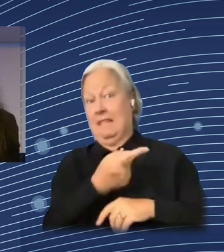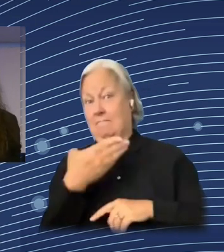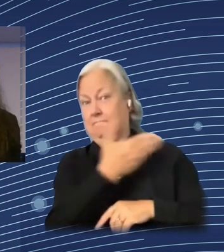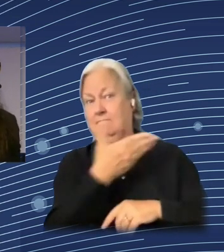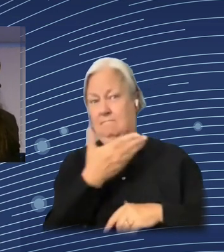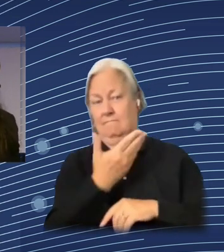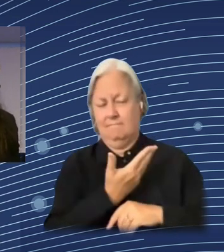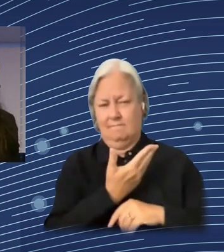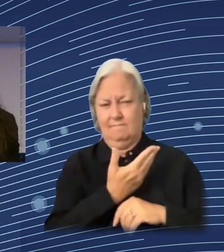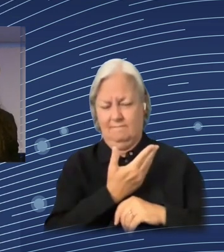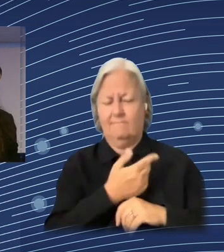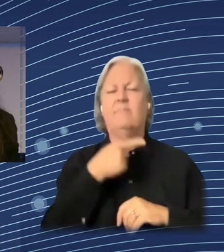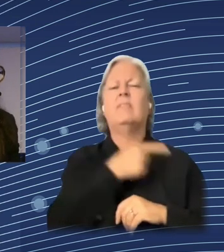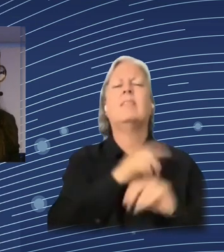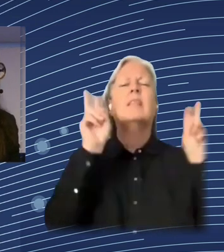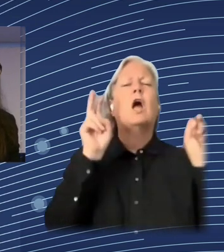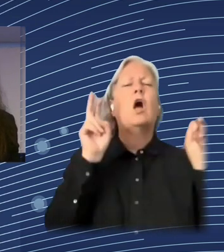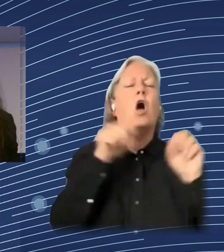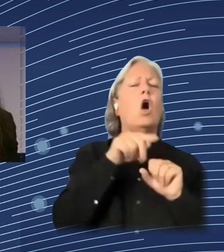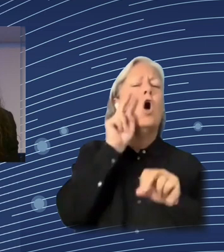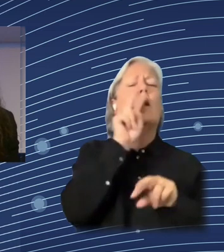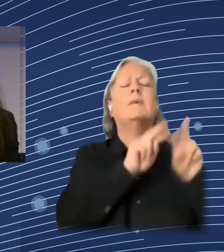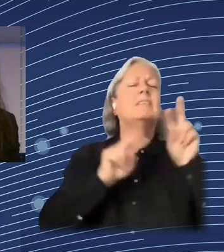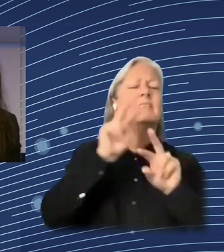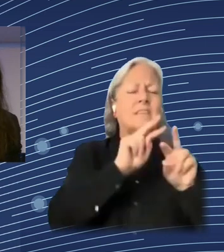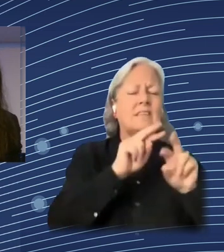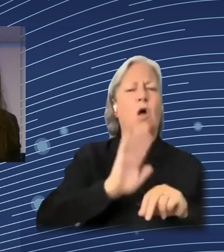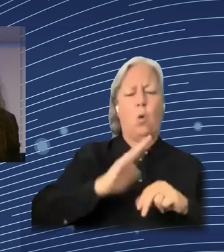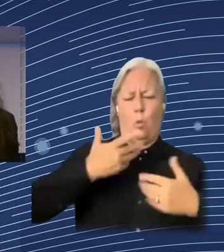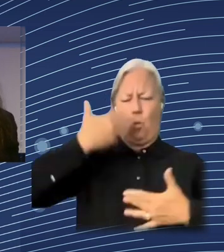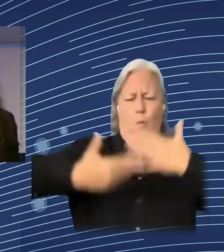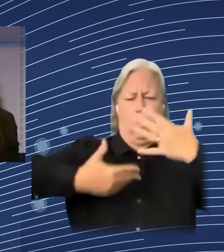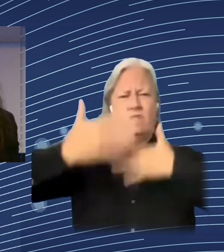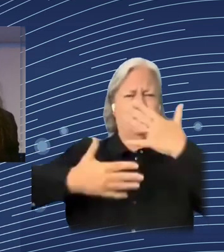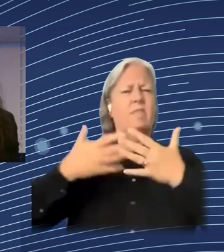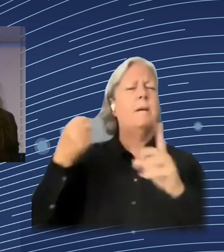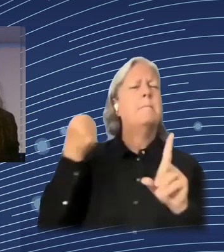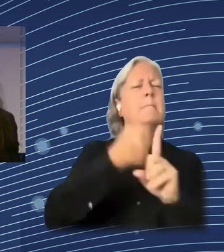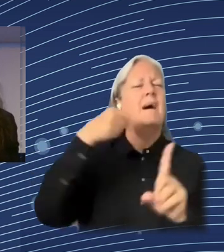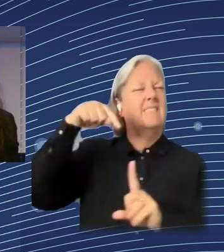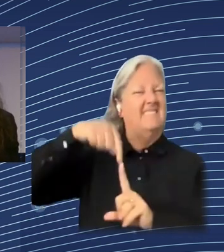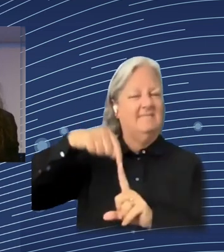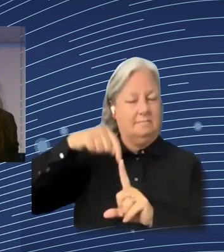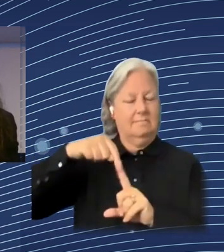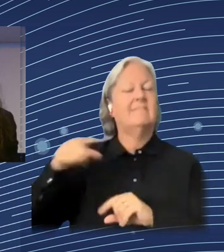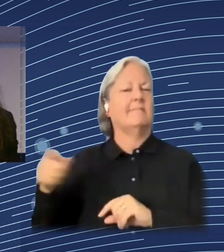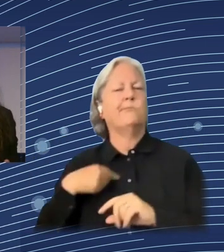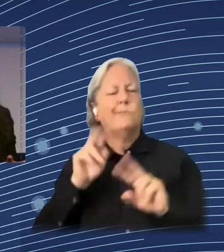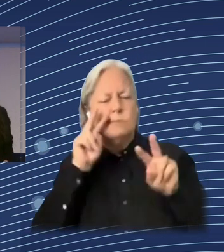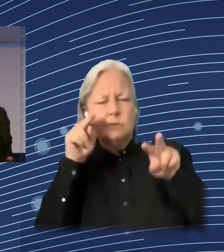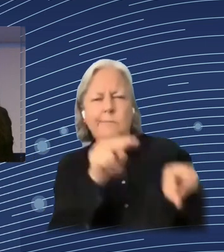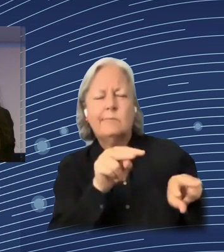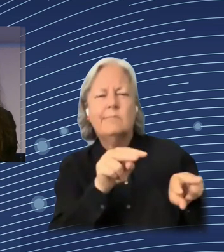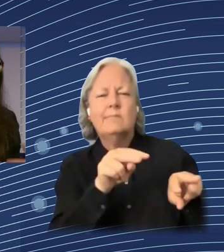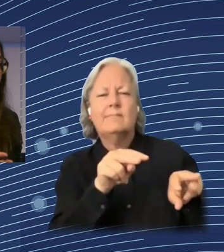Observatory of Algorithms of Social Impact was pretty much focused on, we cannot